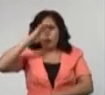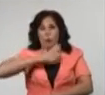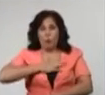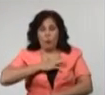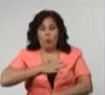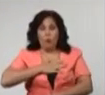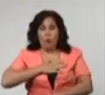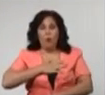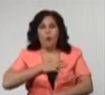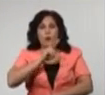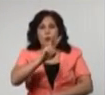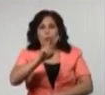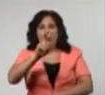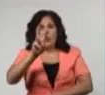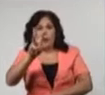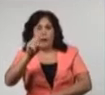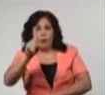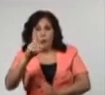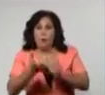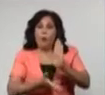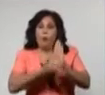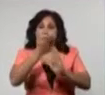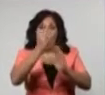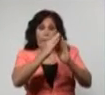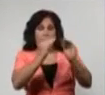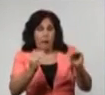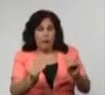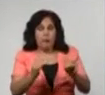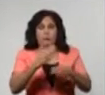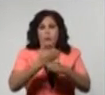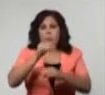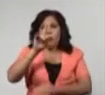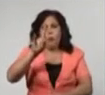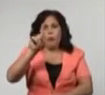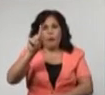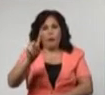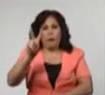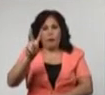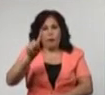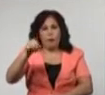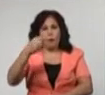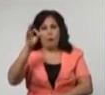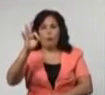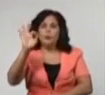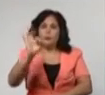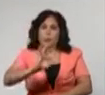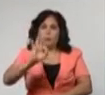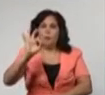231 of them have been discharged from hospital, representing